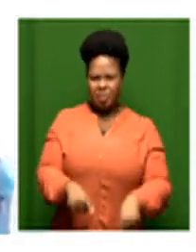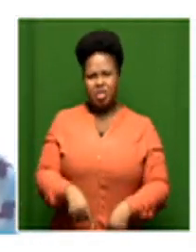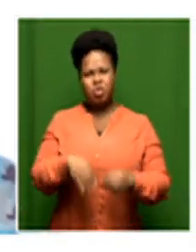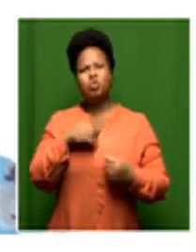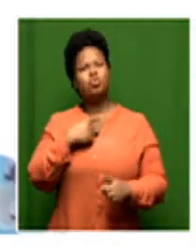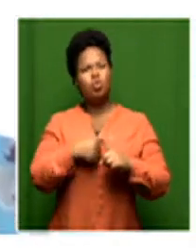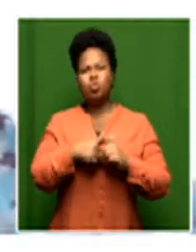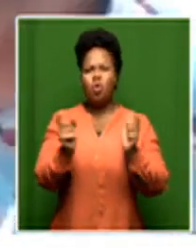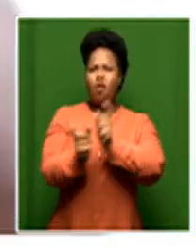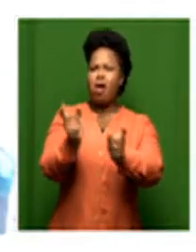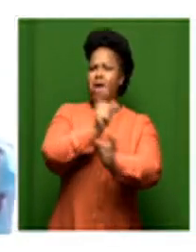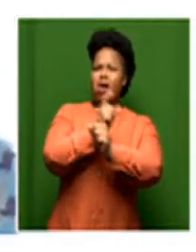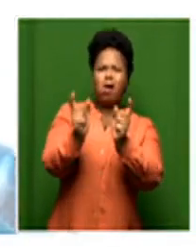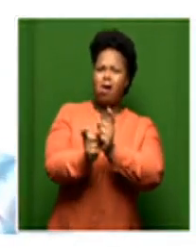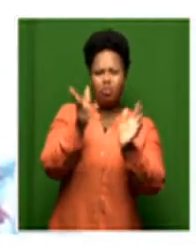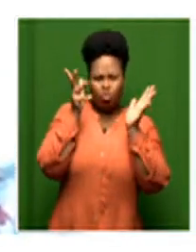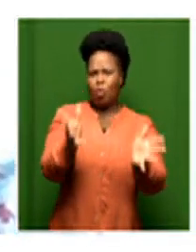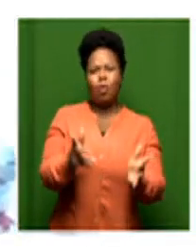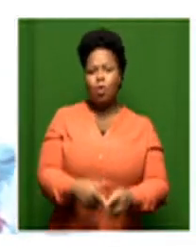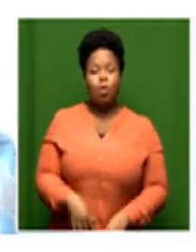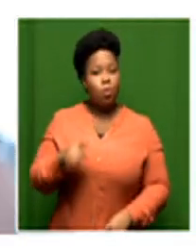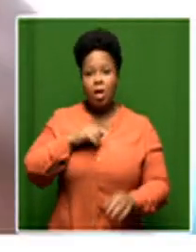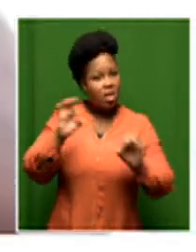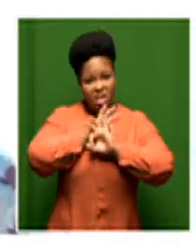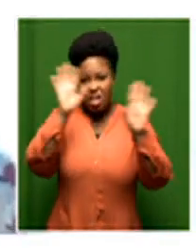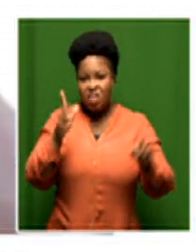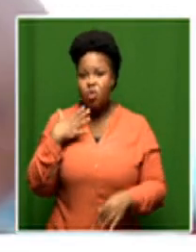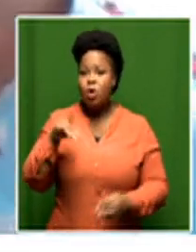not Sotho. Fana Kalo, it's Fana Kalo. Therefore, if you